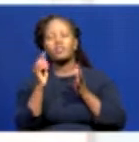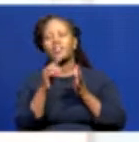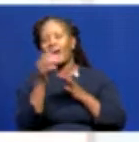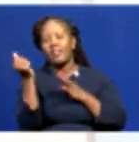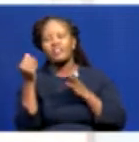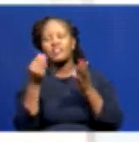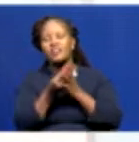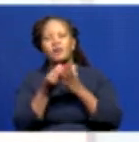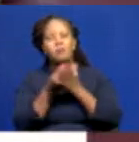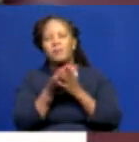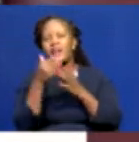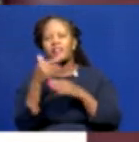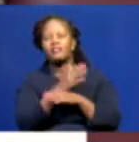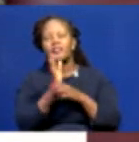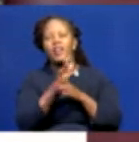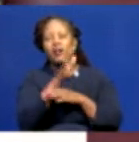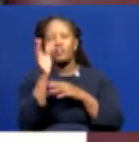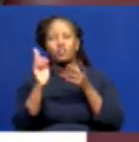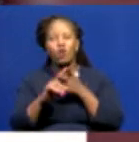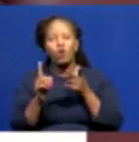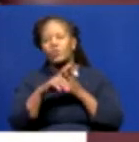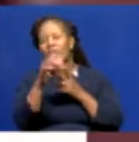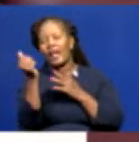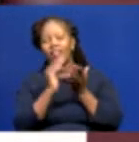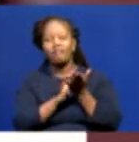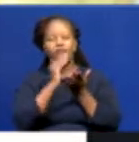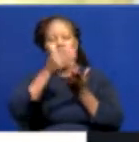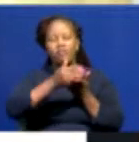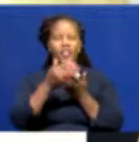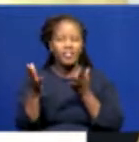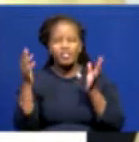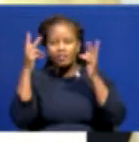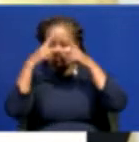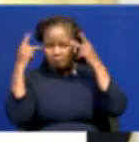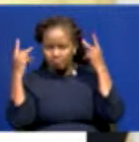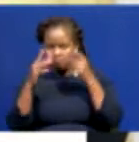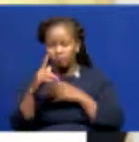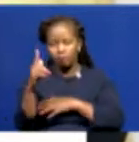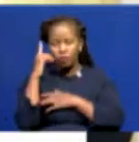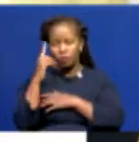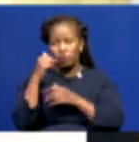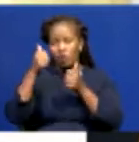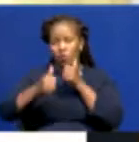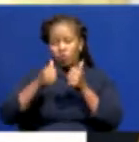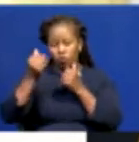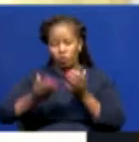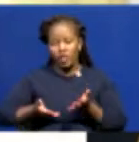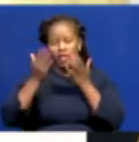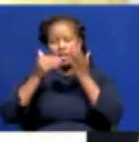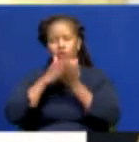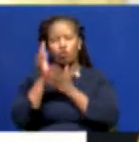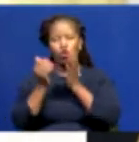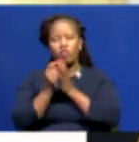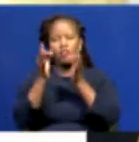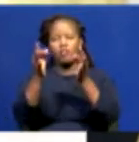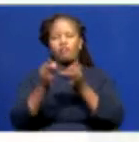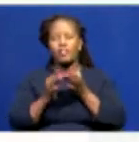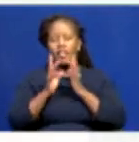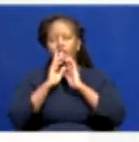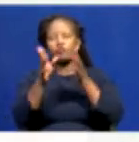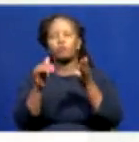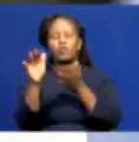Laundering, Combating of Terrorism Financing Laws Amendment Bill that will enhance the powers of the Financial Reporting Center,